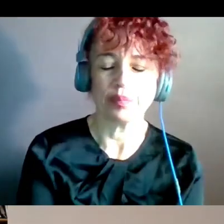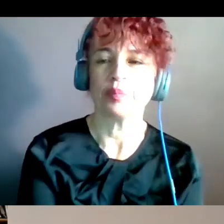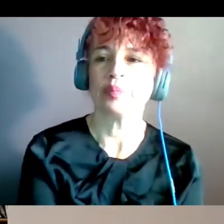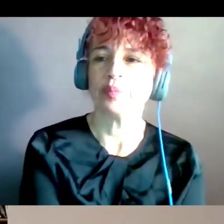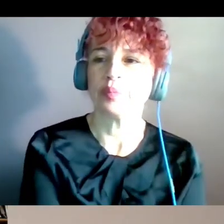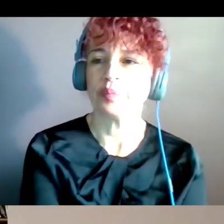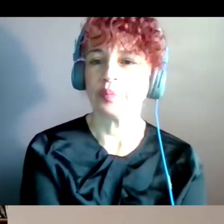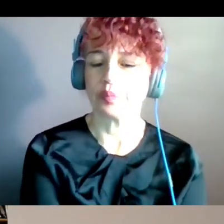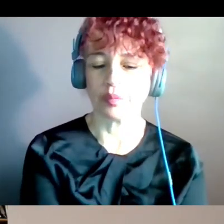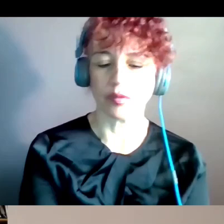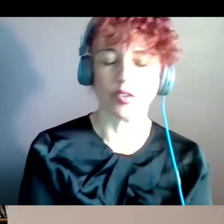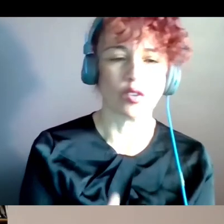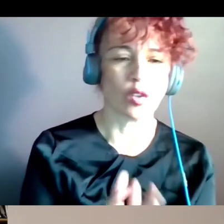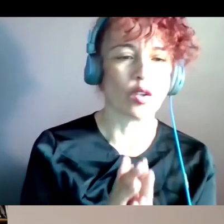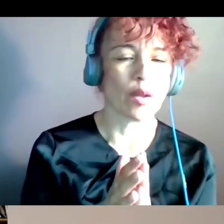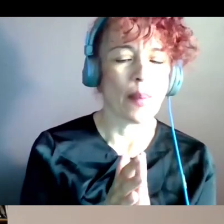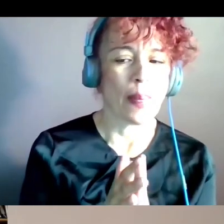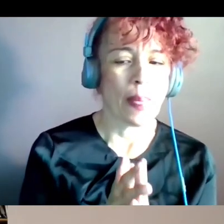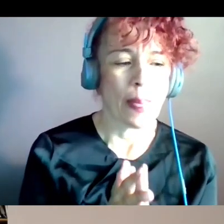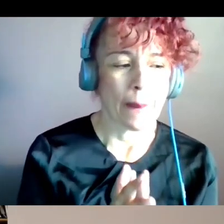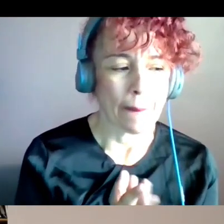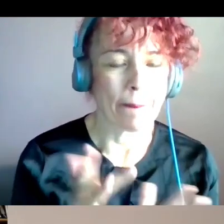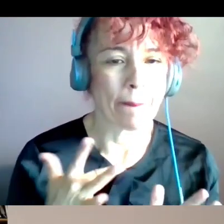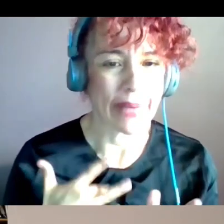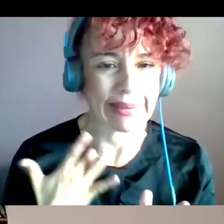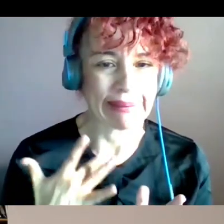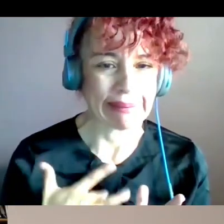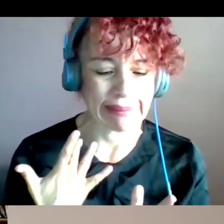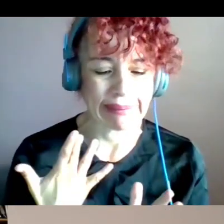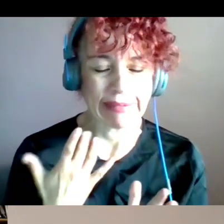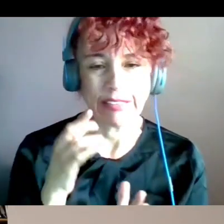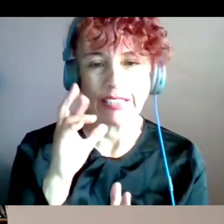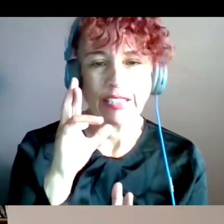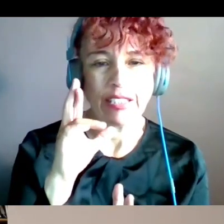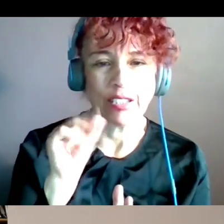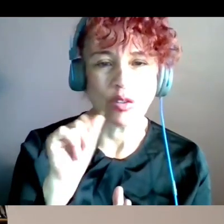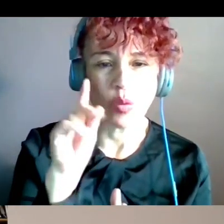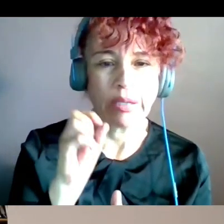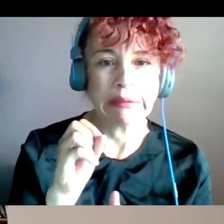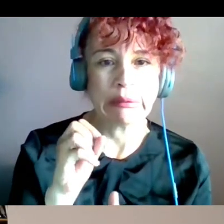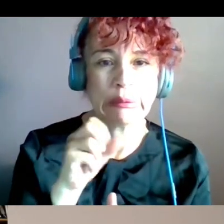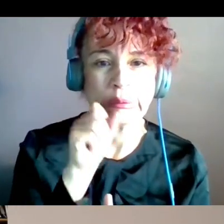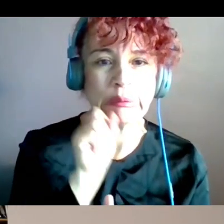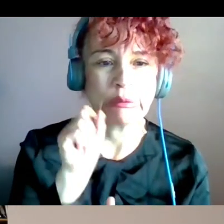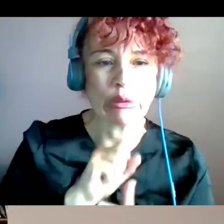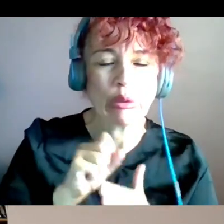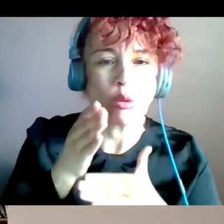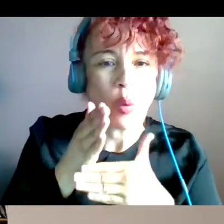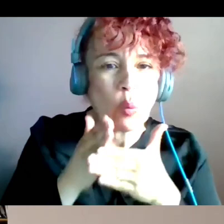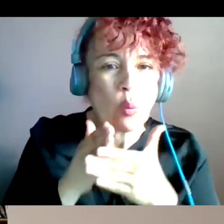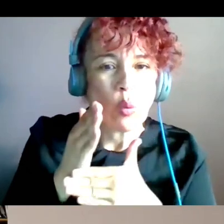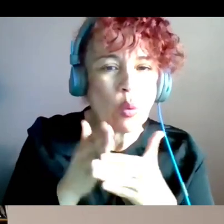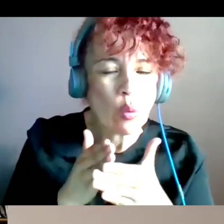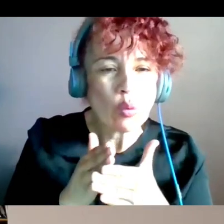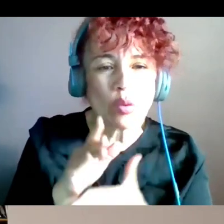It's not so, it's you feel like you're taking an eraser to the wood and it's vanishing. Huh.